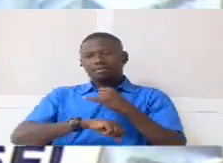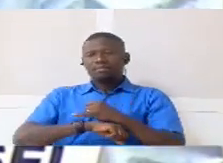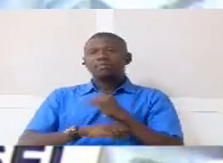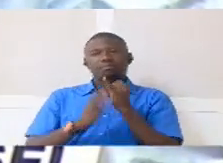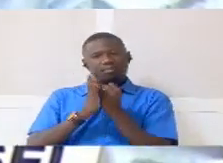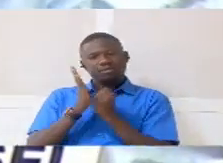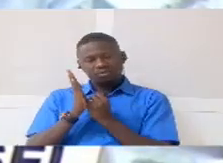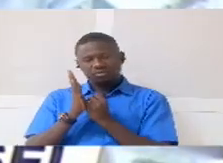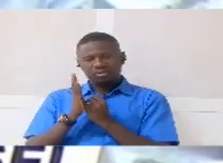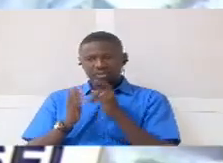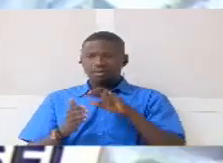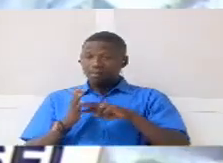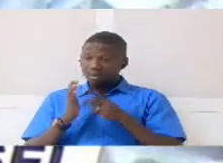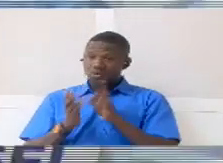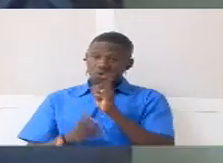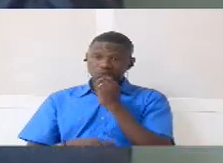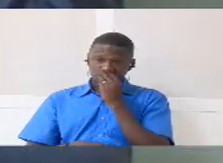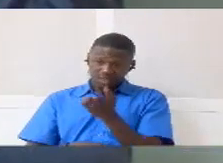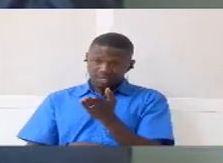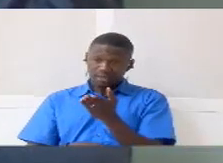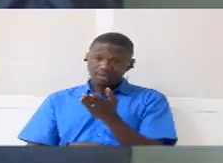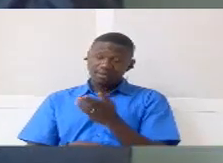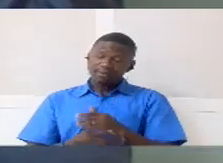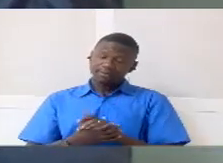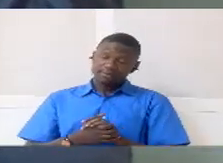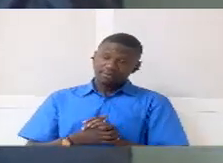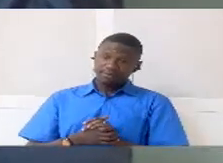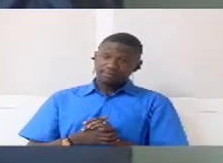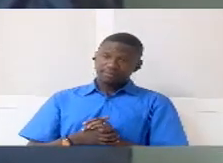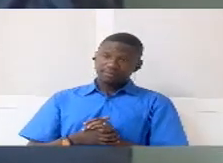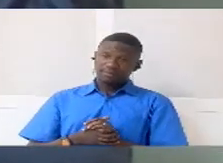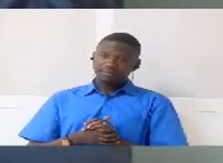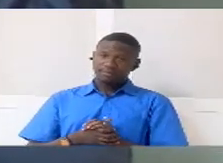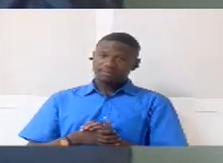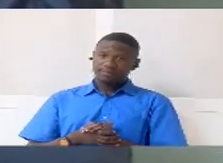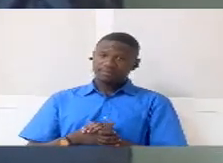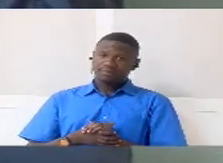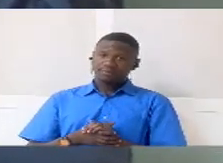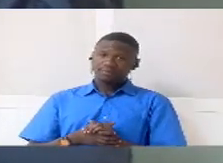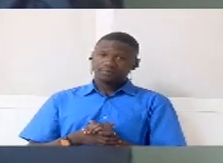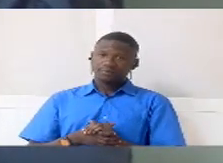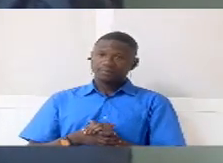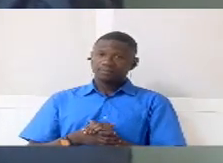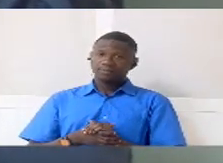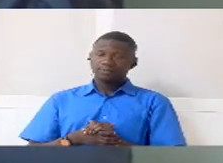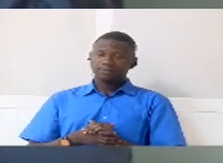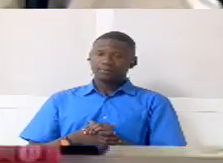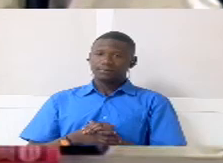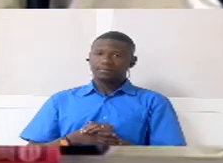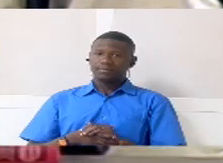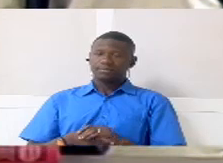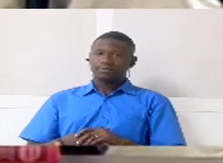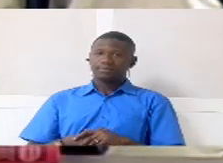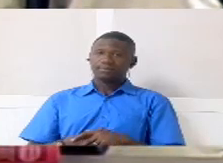saying? Amunda ila kumo koto mwenyele diko. Kaso kanyine ke molie, ni mentata je fwebe bolaje watu omengu, omari